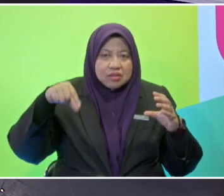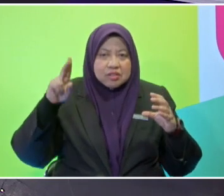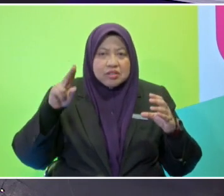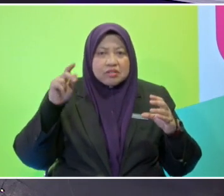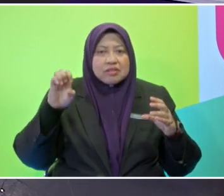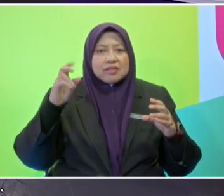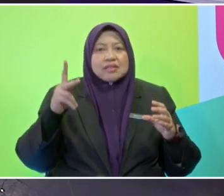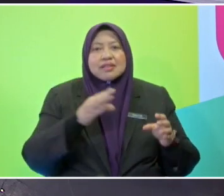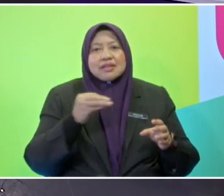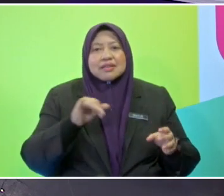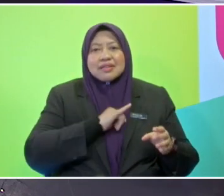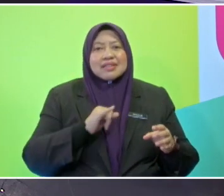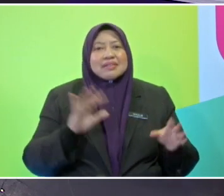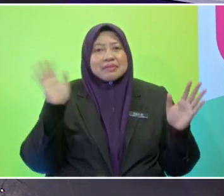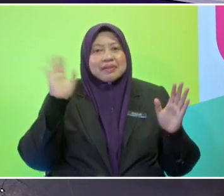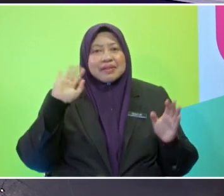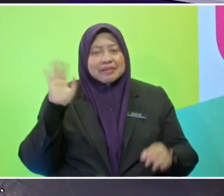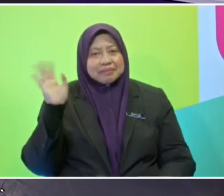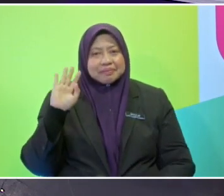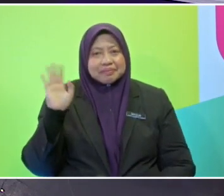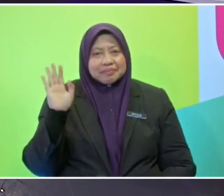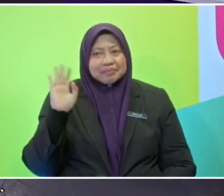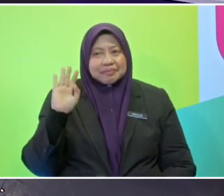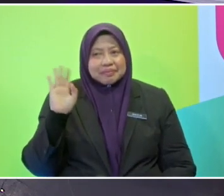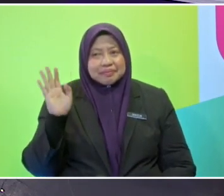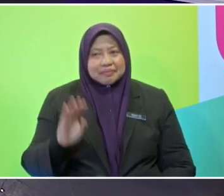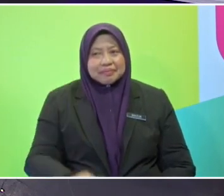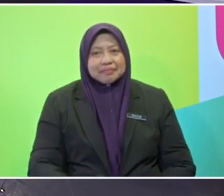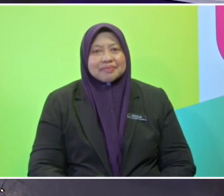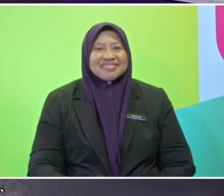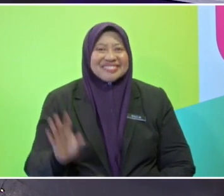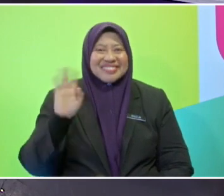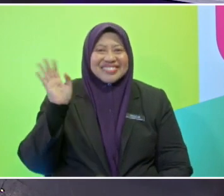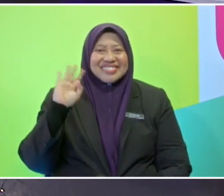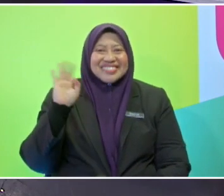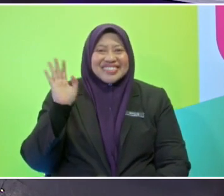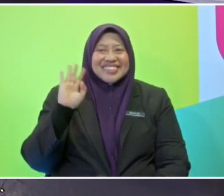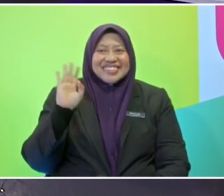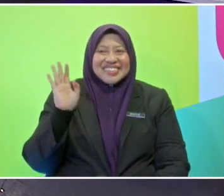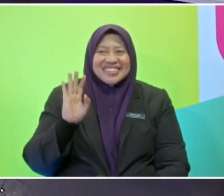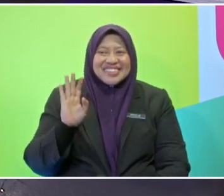Salam Sejahtera. Bye-bye. Let's go, Mr. Quack. Okay. All right.